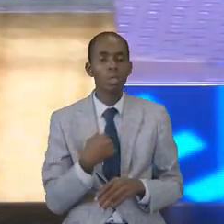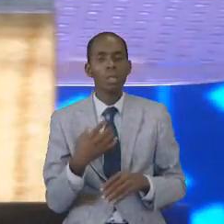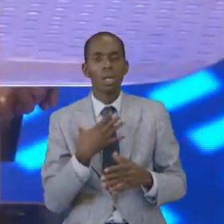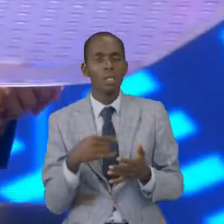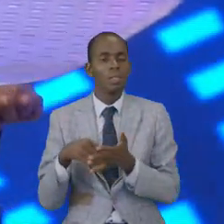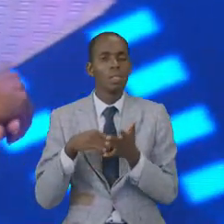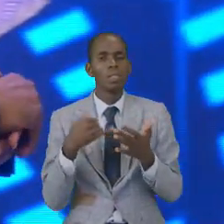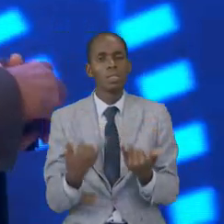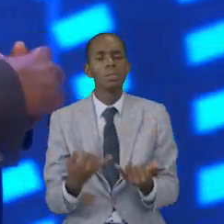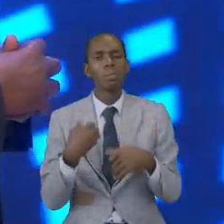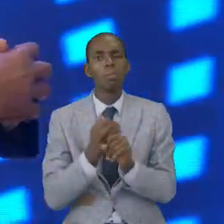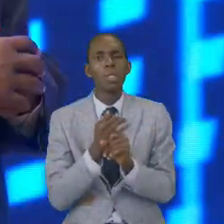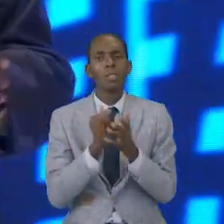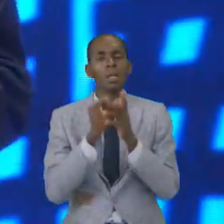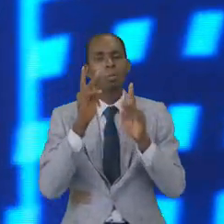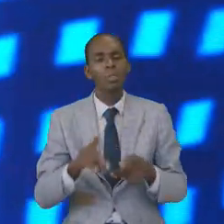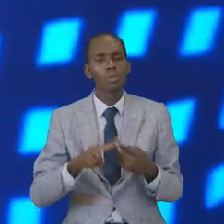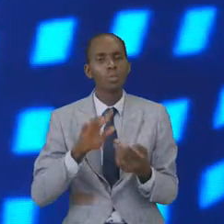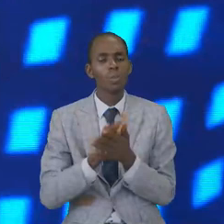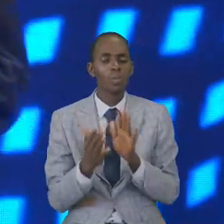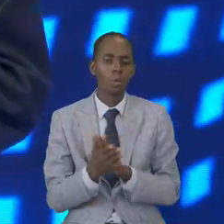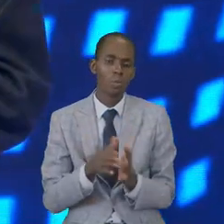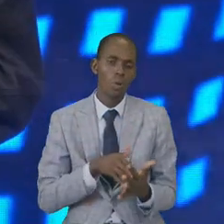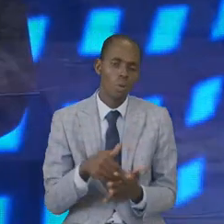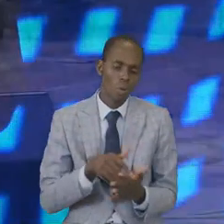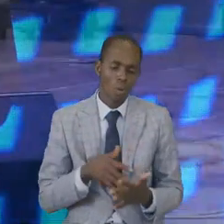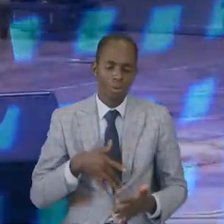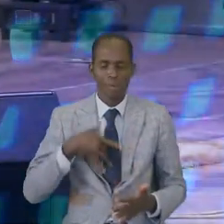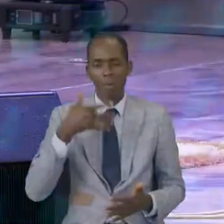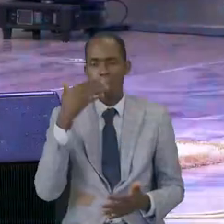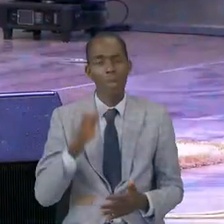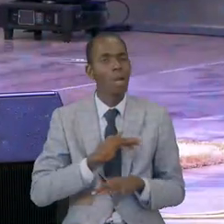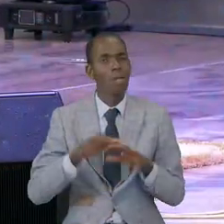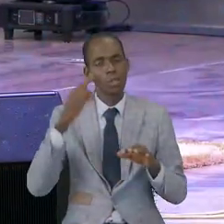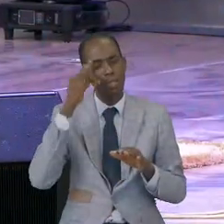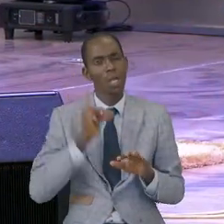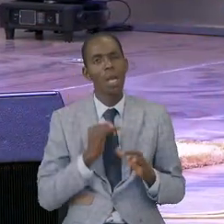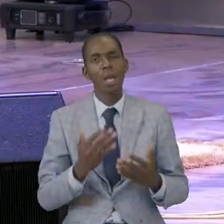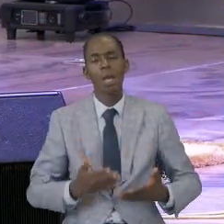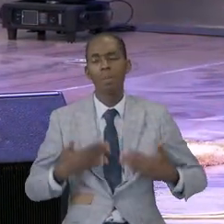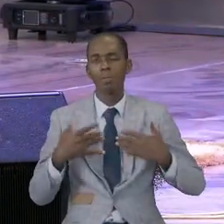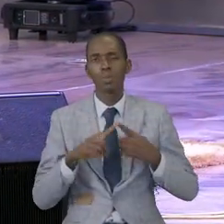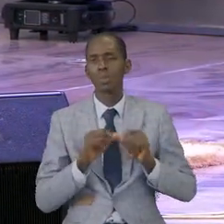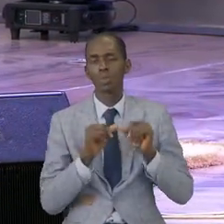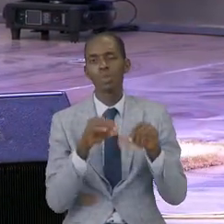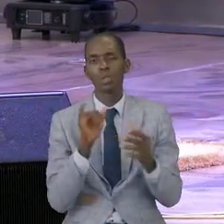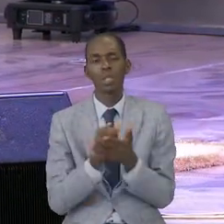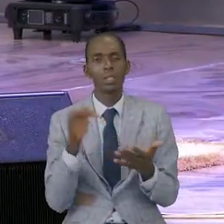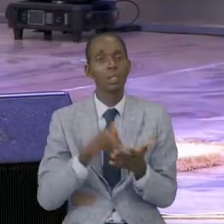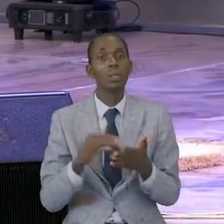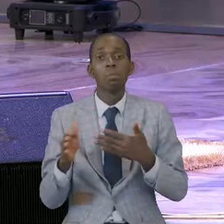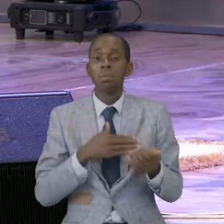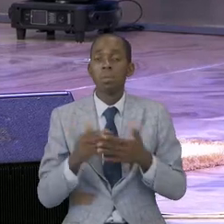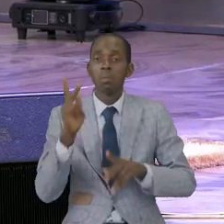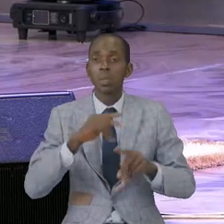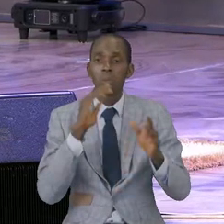now become weary, and they are back and they say, well, I don't think I want to do that again. Whether they praise you or they don't